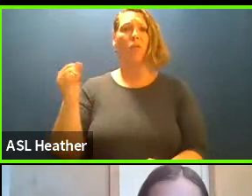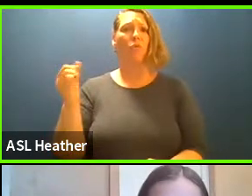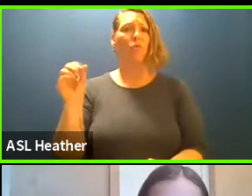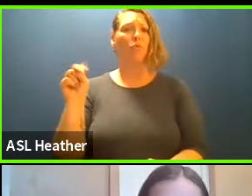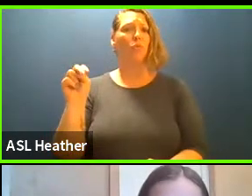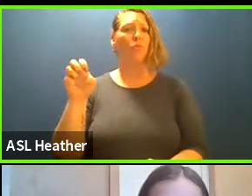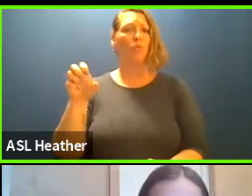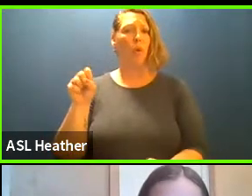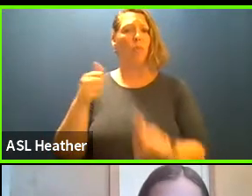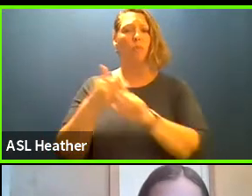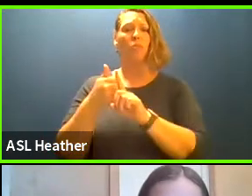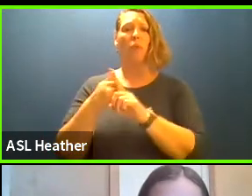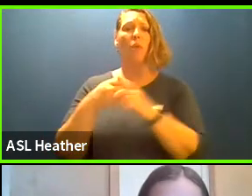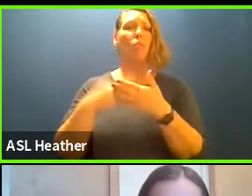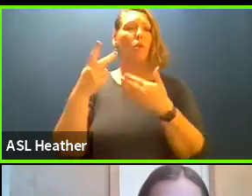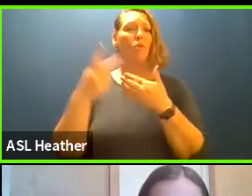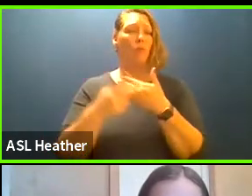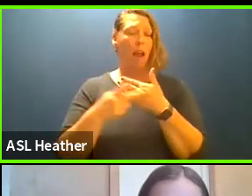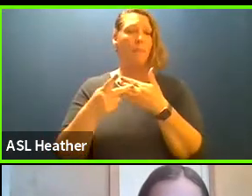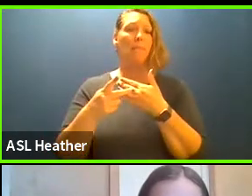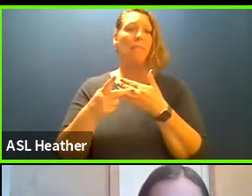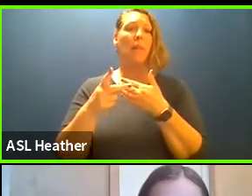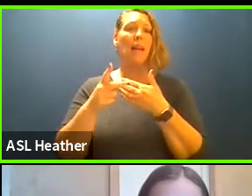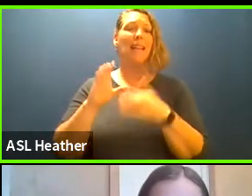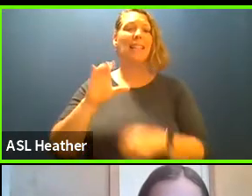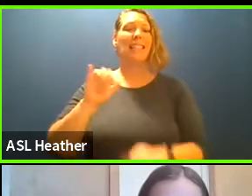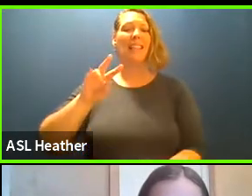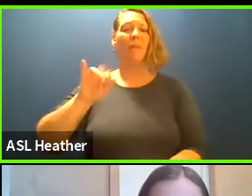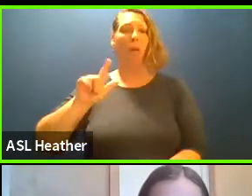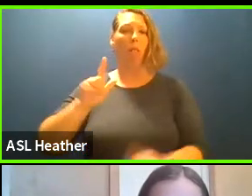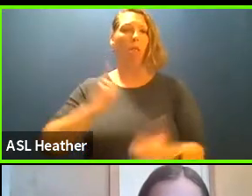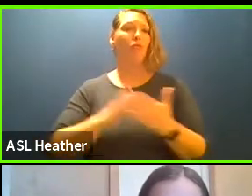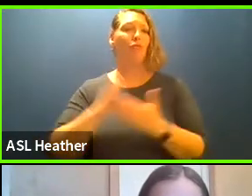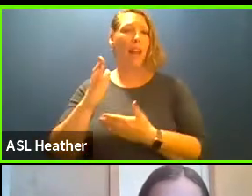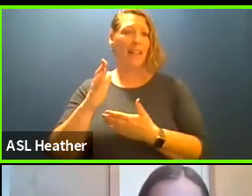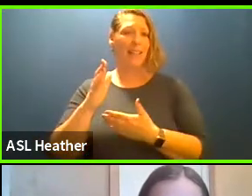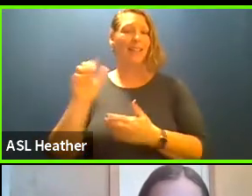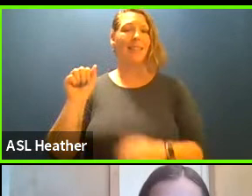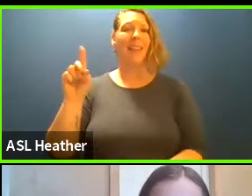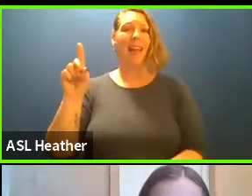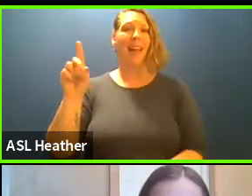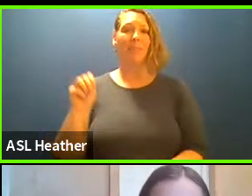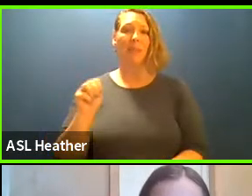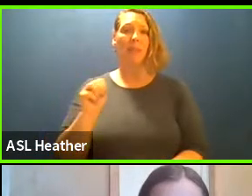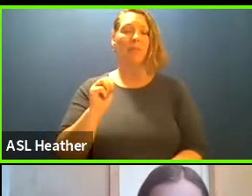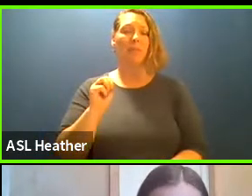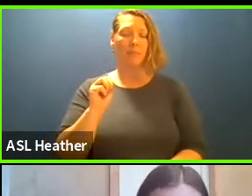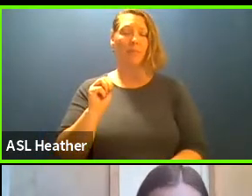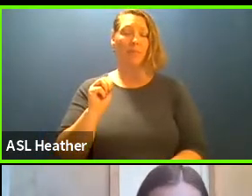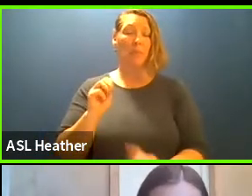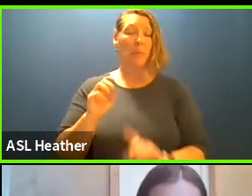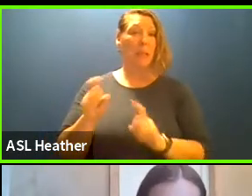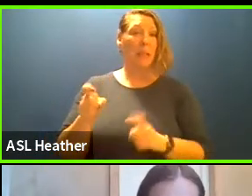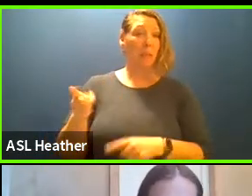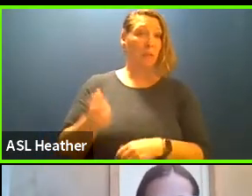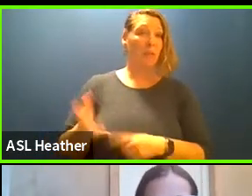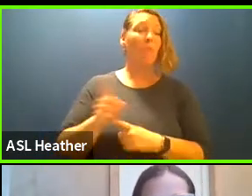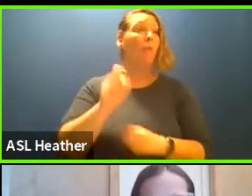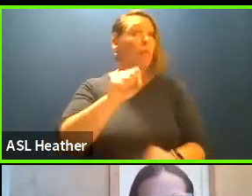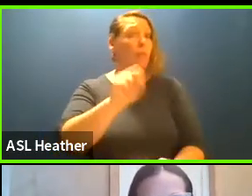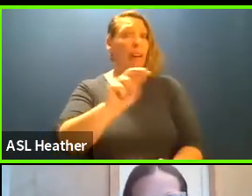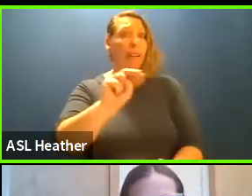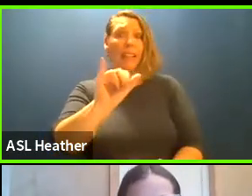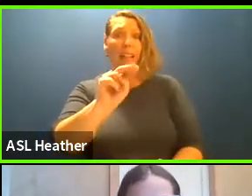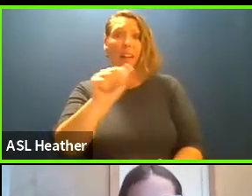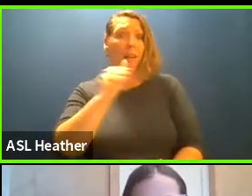program's Civil Rights Administrator. So I don't know if we give Nina a few minutes. Yes, Nina,